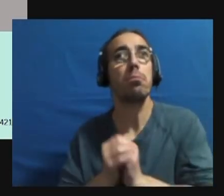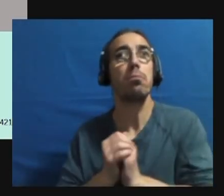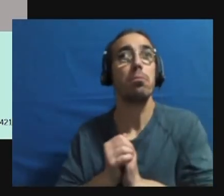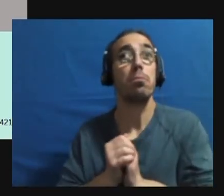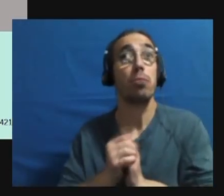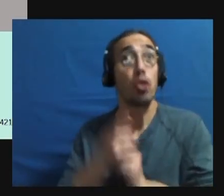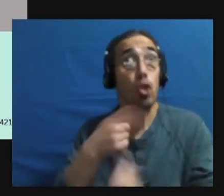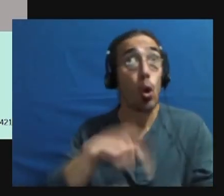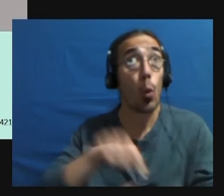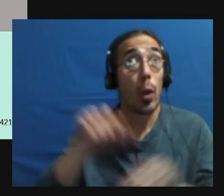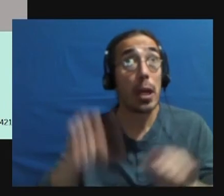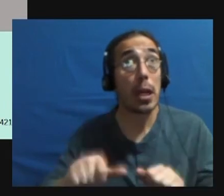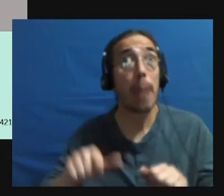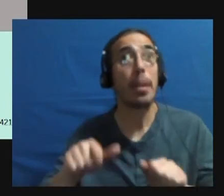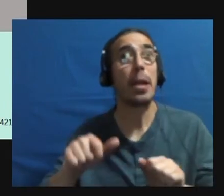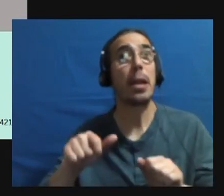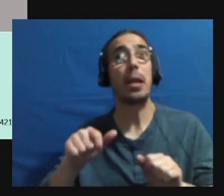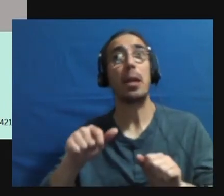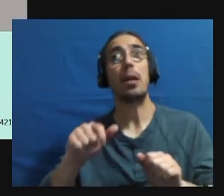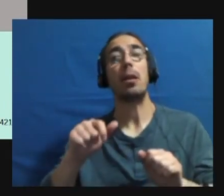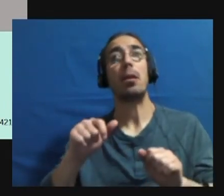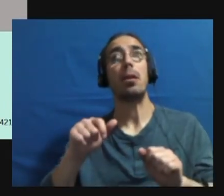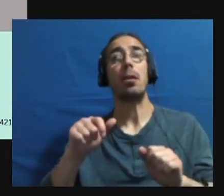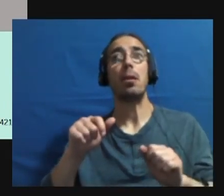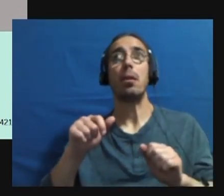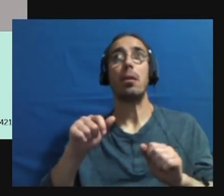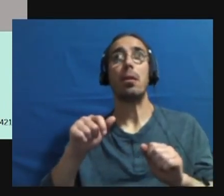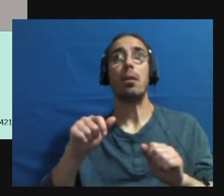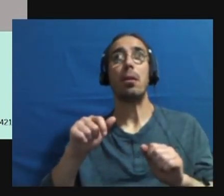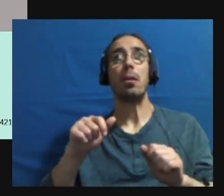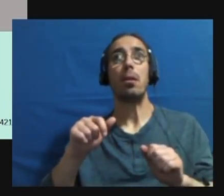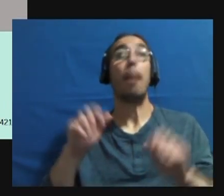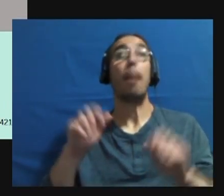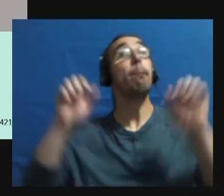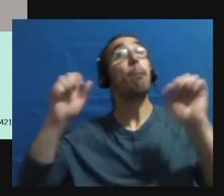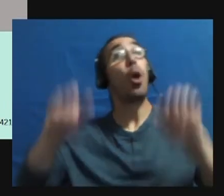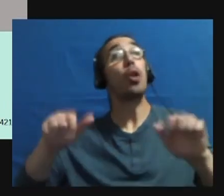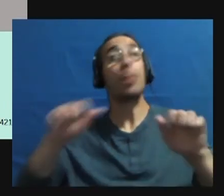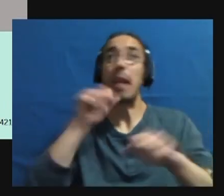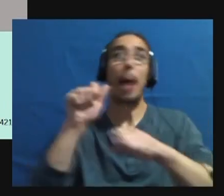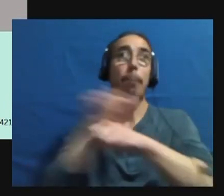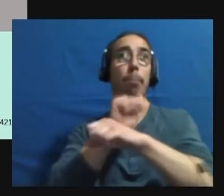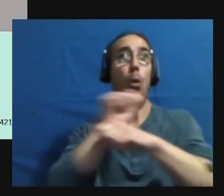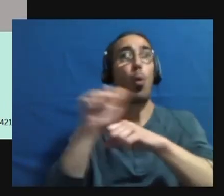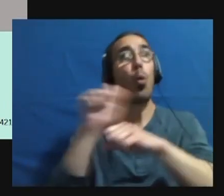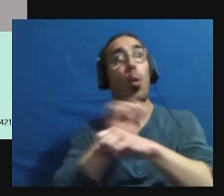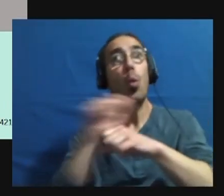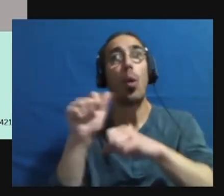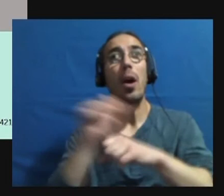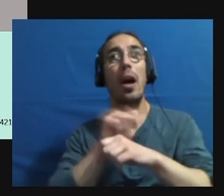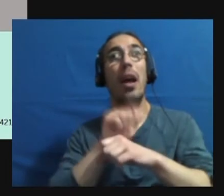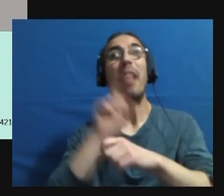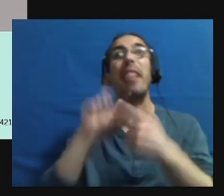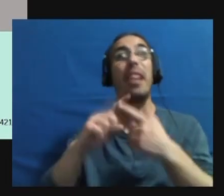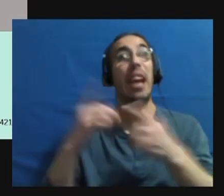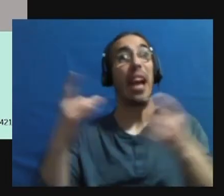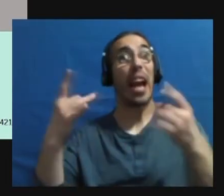can be perpetually unemployed and underemployed and then hate ourselves